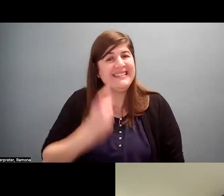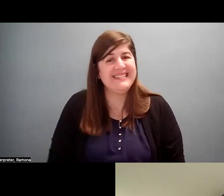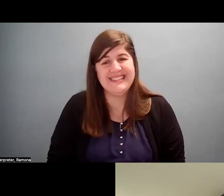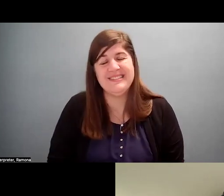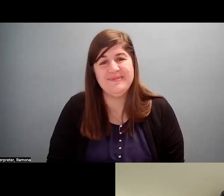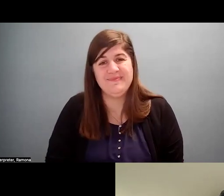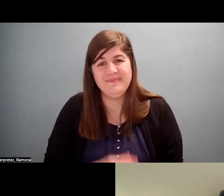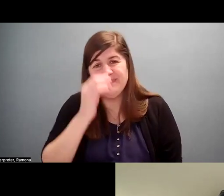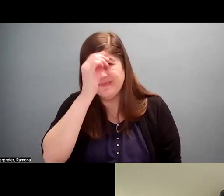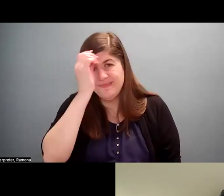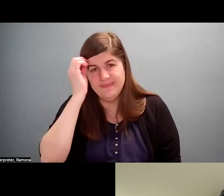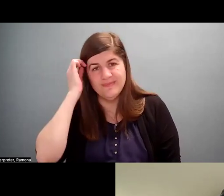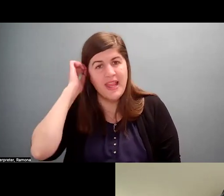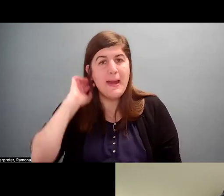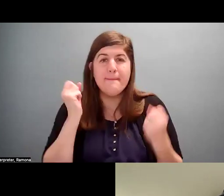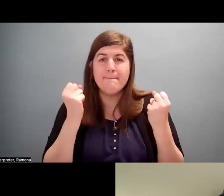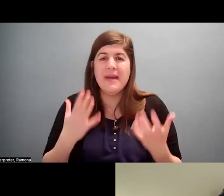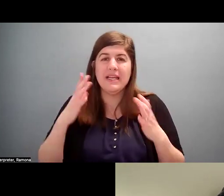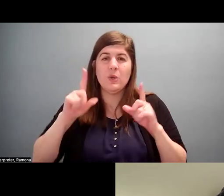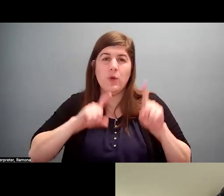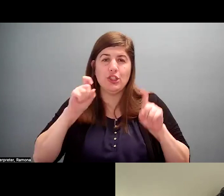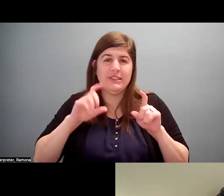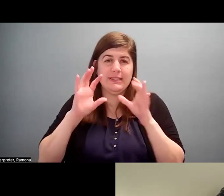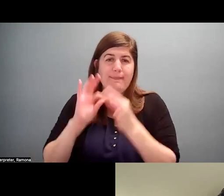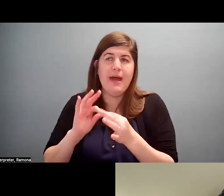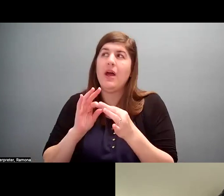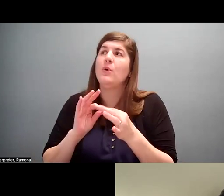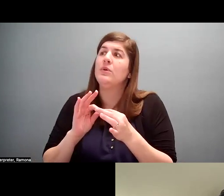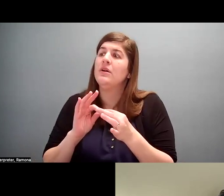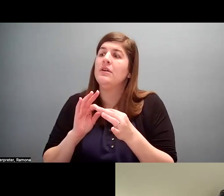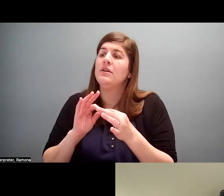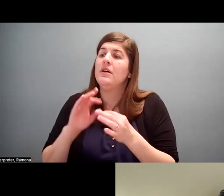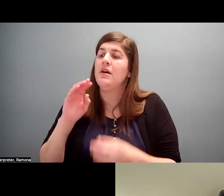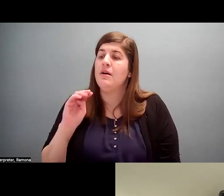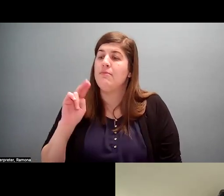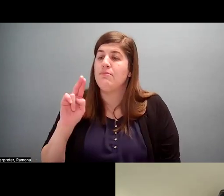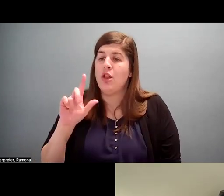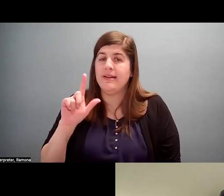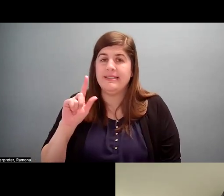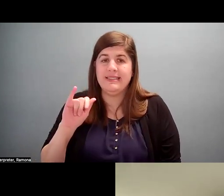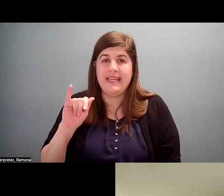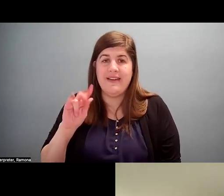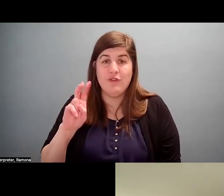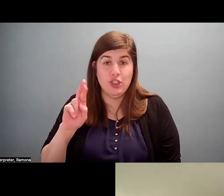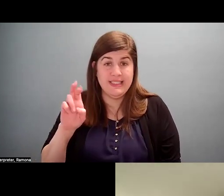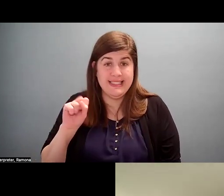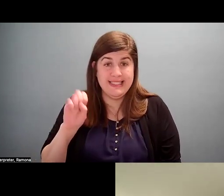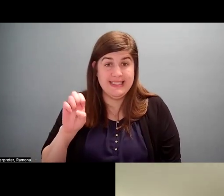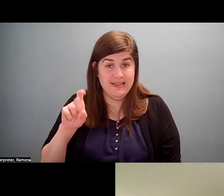Okay. We've got a bunch of questions about multiverses. Do you think that there are